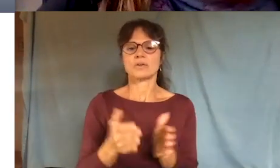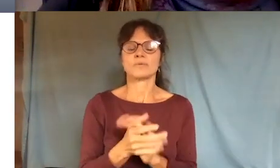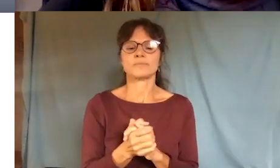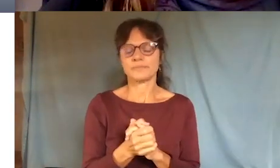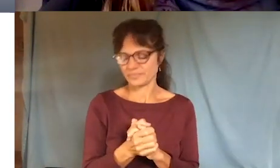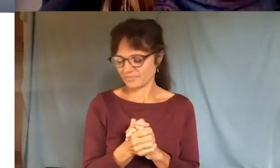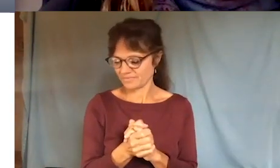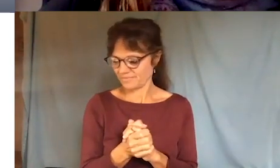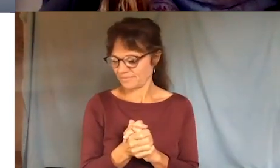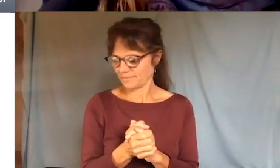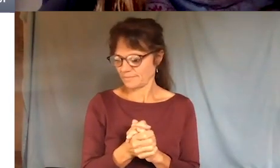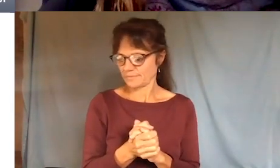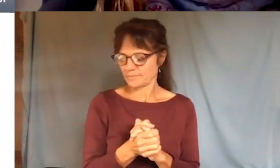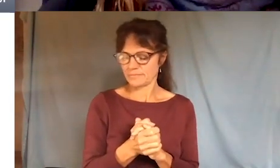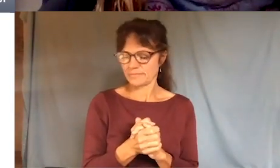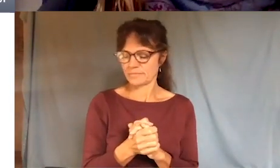Carl.